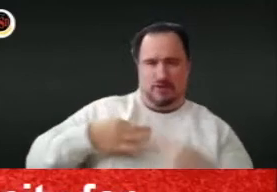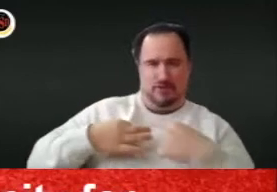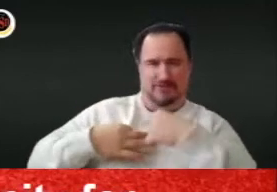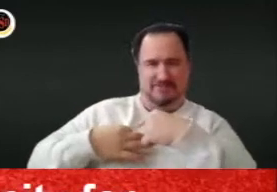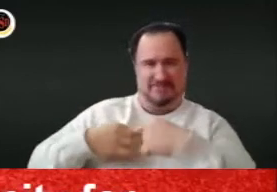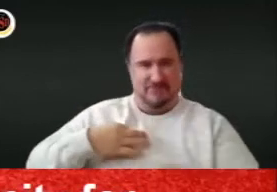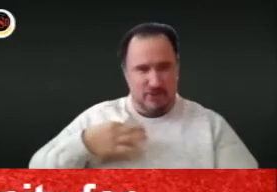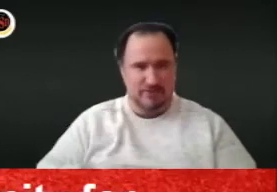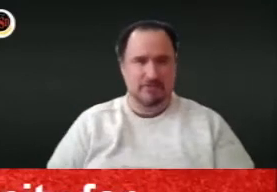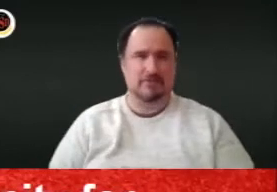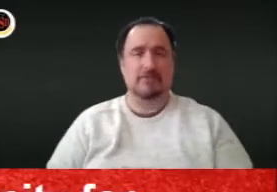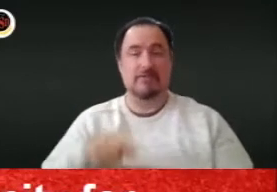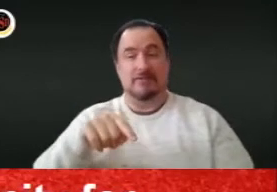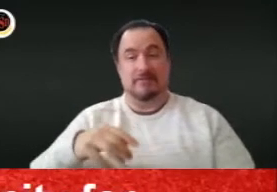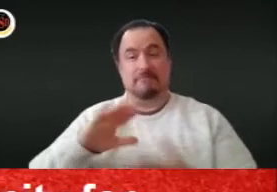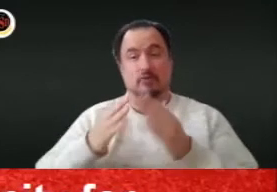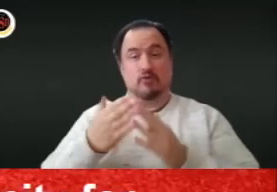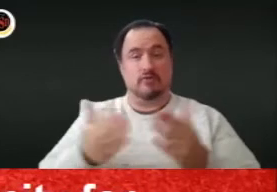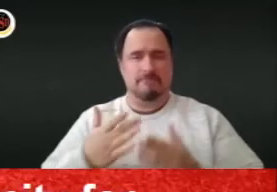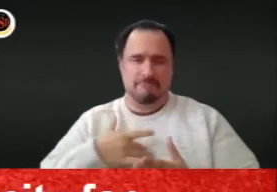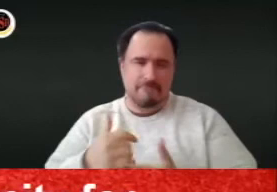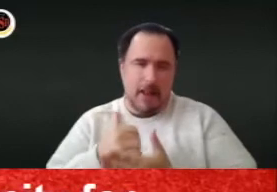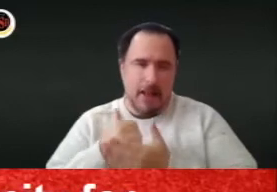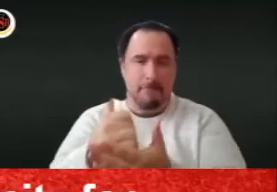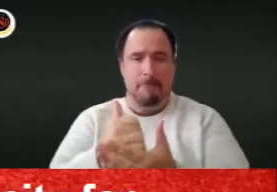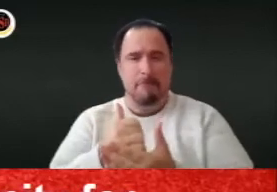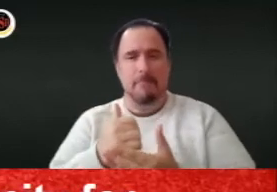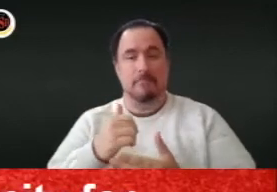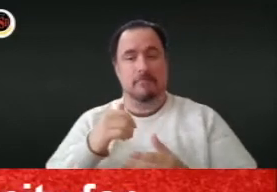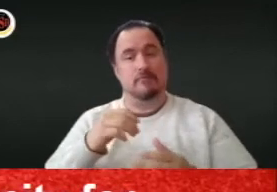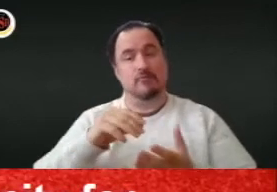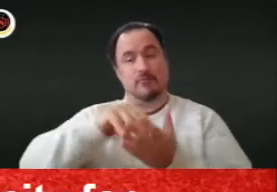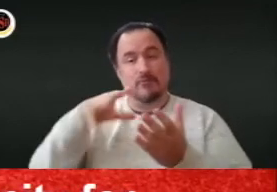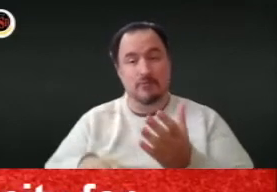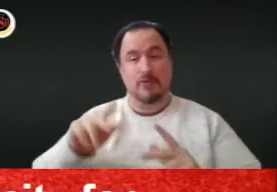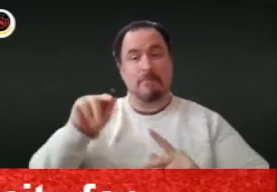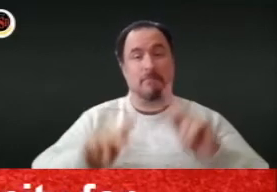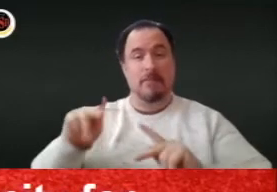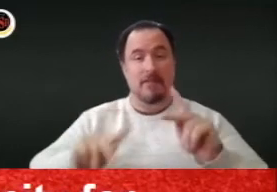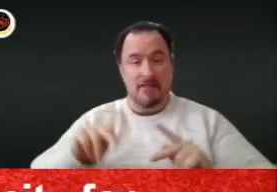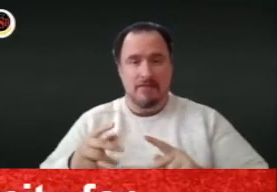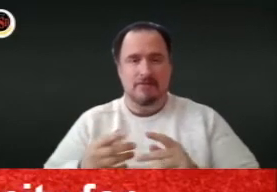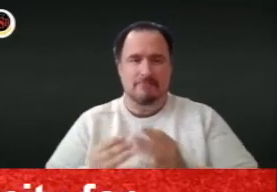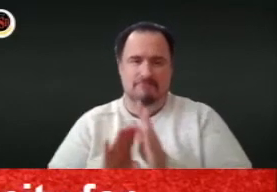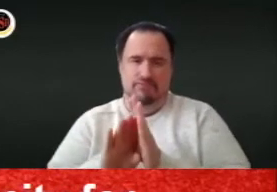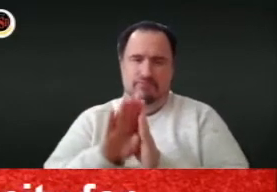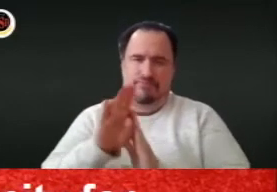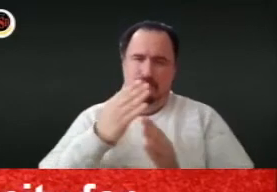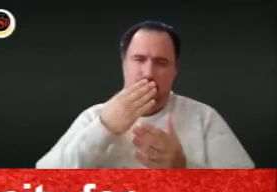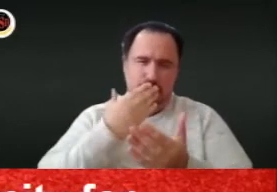This is on volunteer basis. It is to serve and help students and